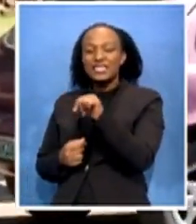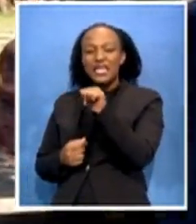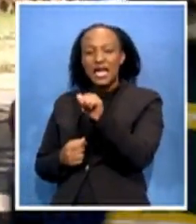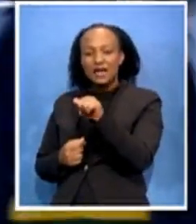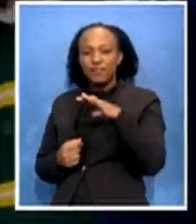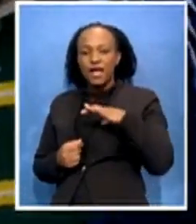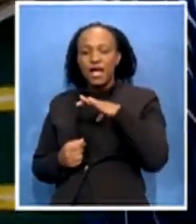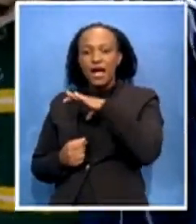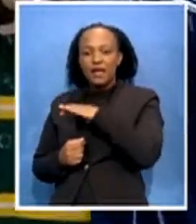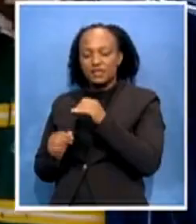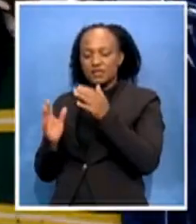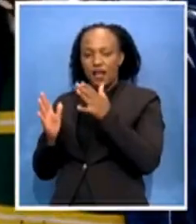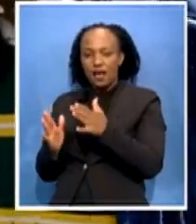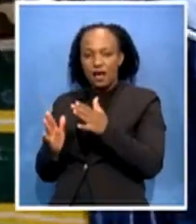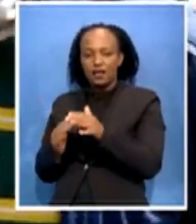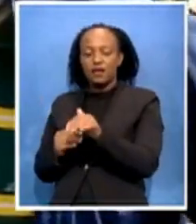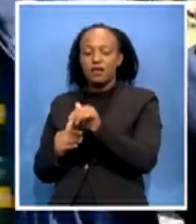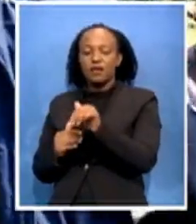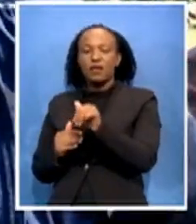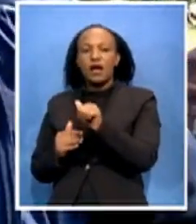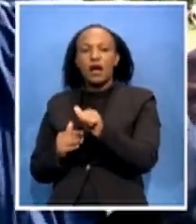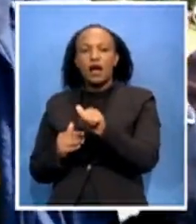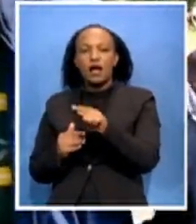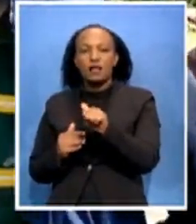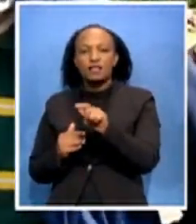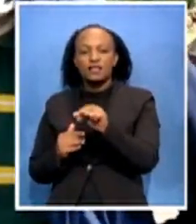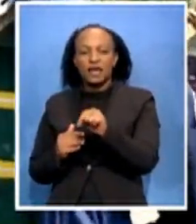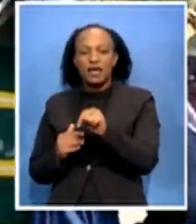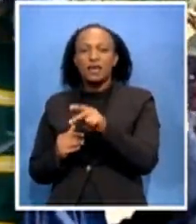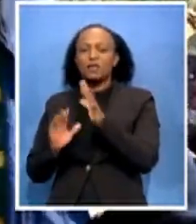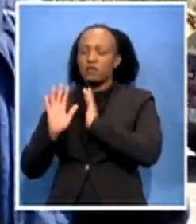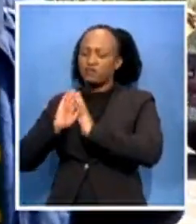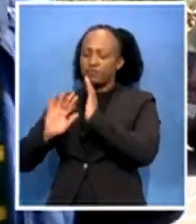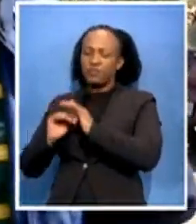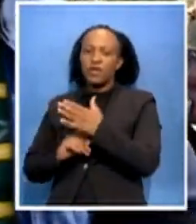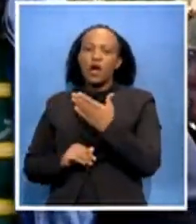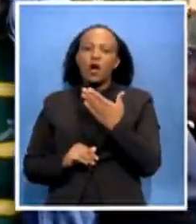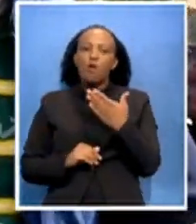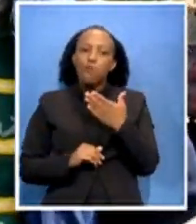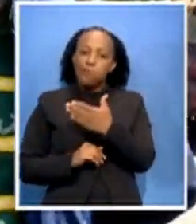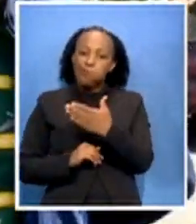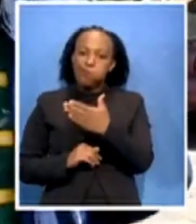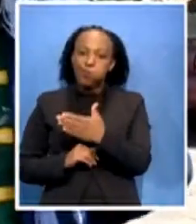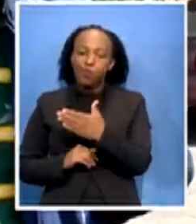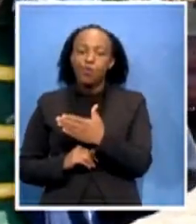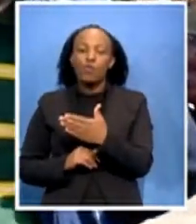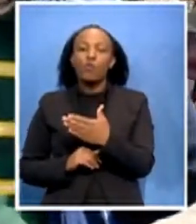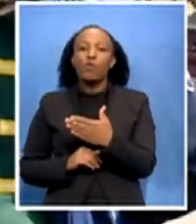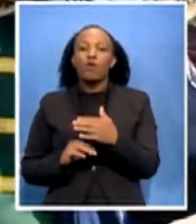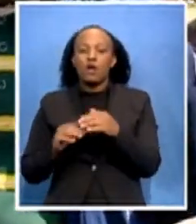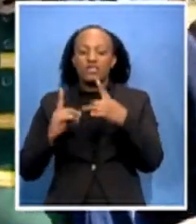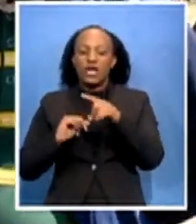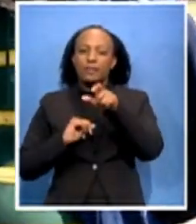Alson, just taking us through some of the developments. I have the MAP 16 convener. You will remember, Desiree, that there were